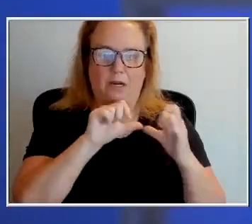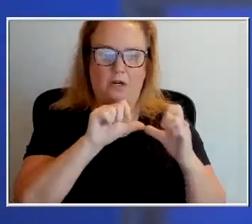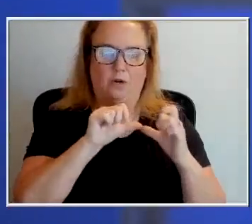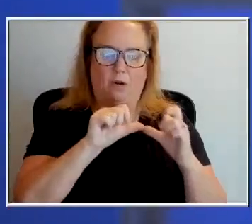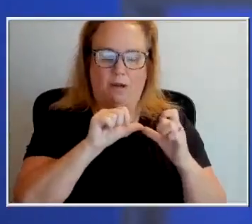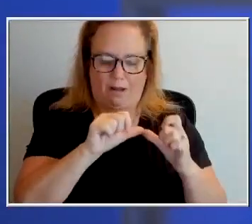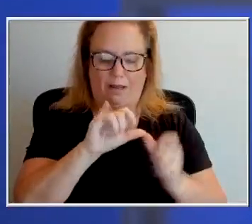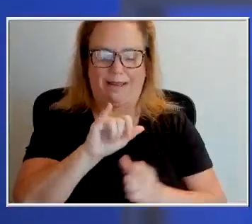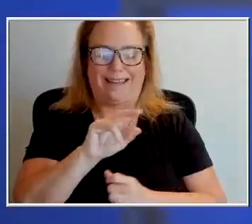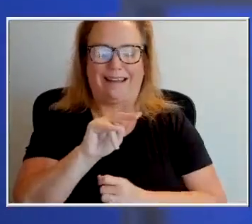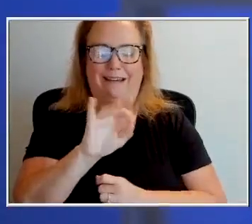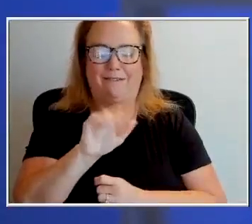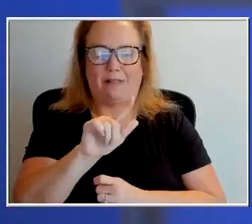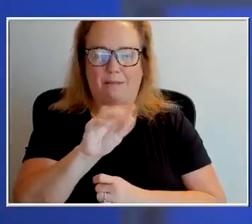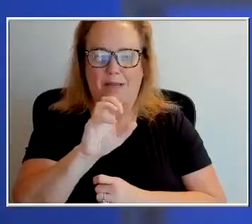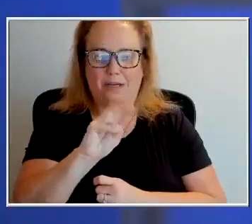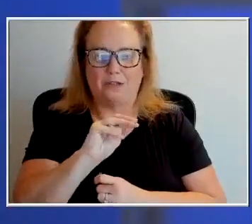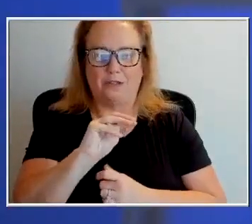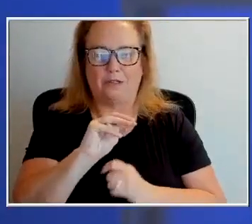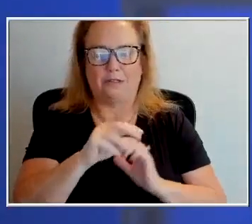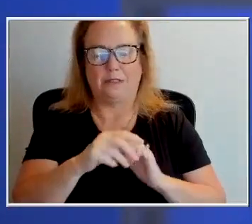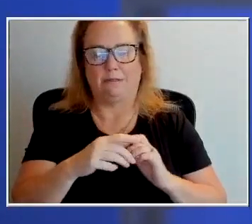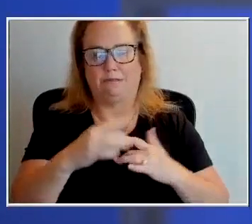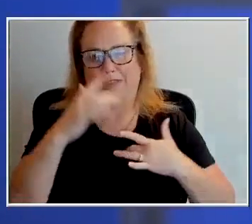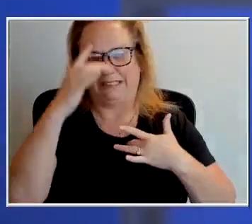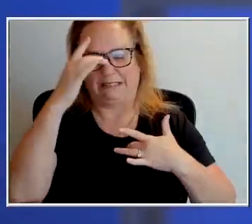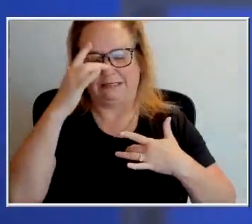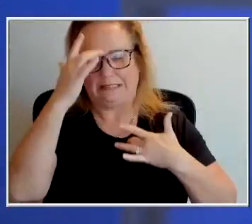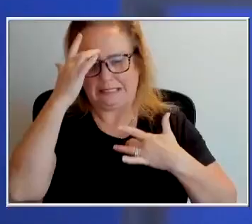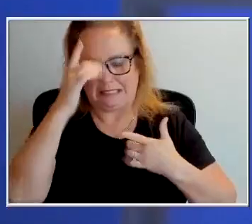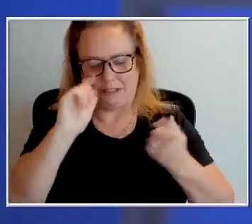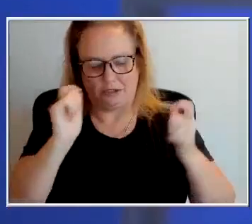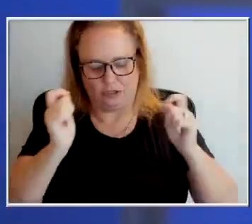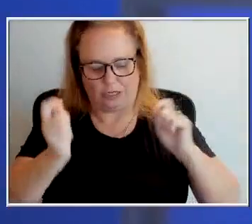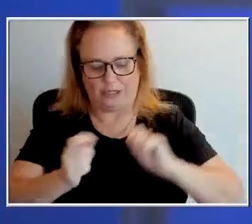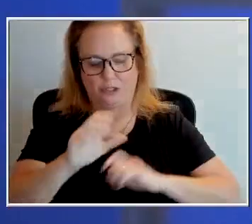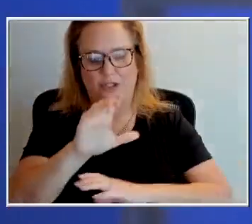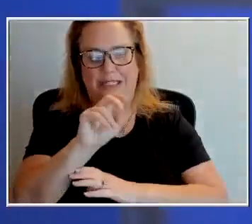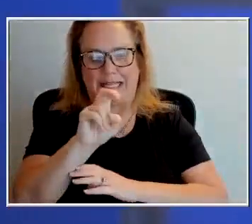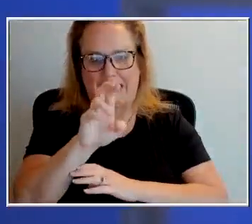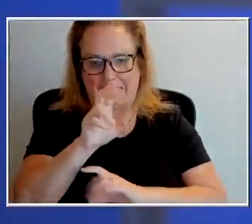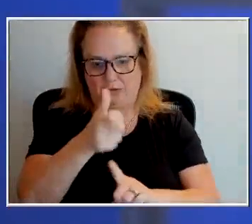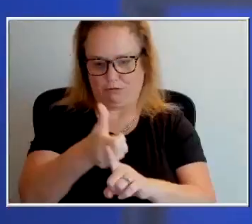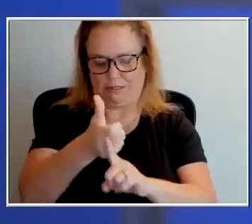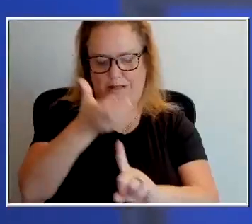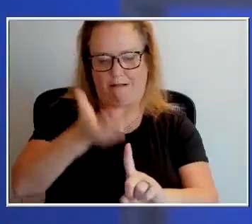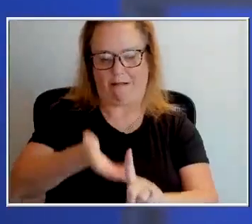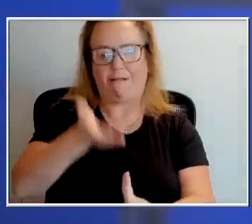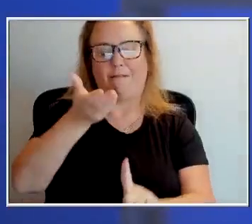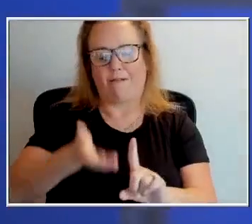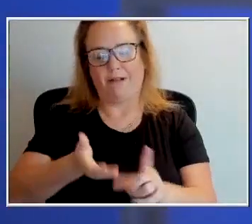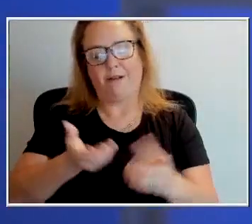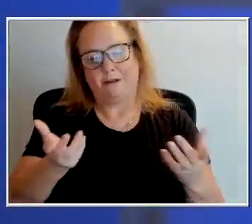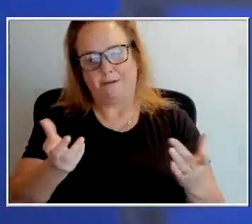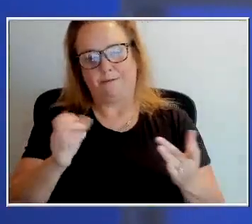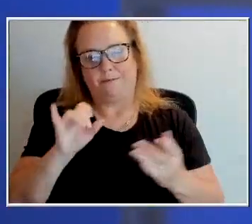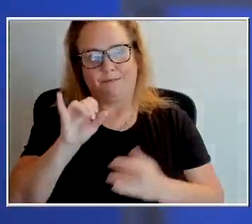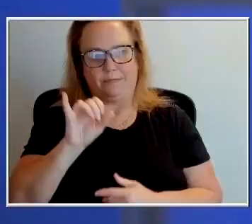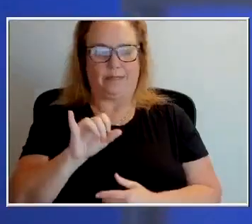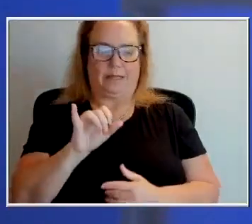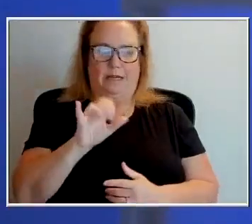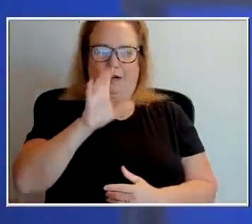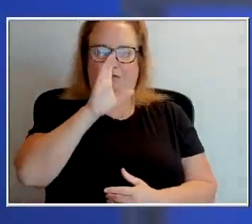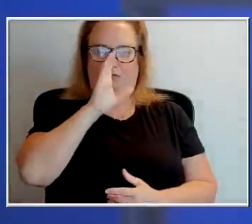inflammation, some signaling changes in the cancer itself that are